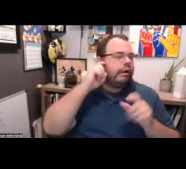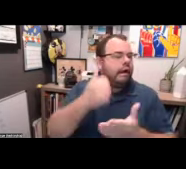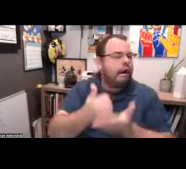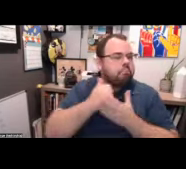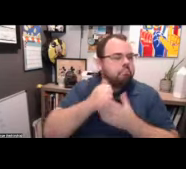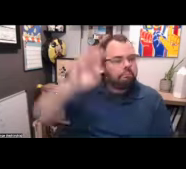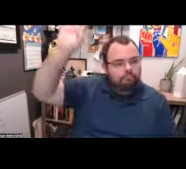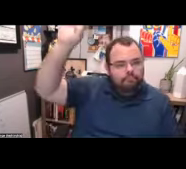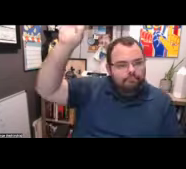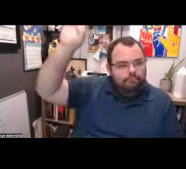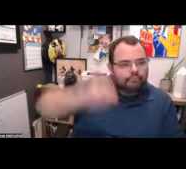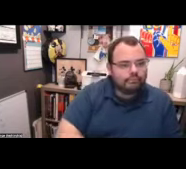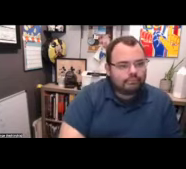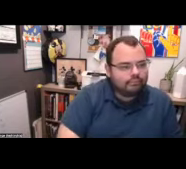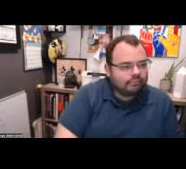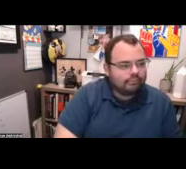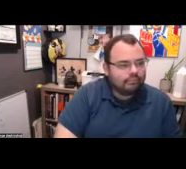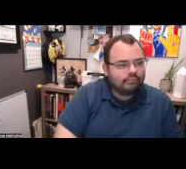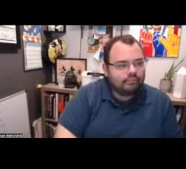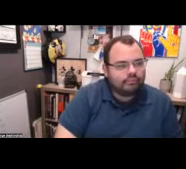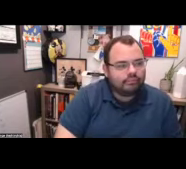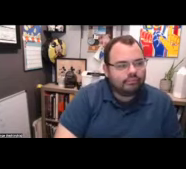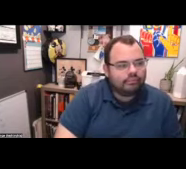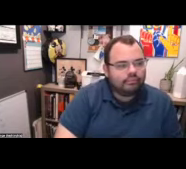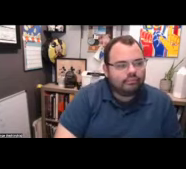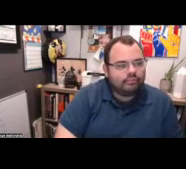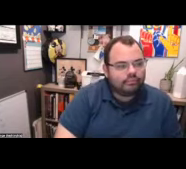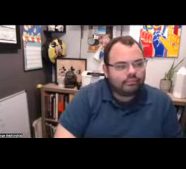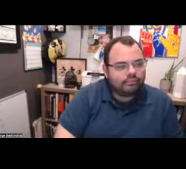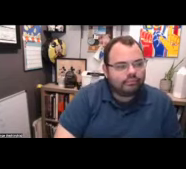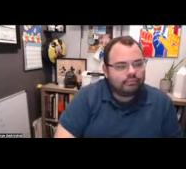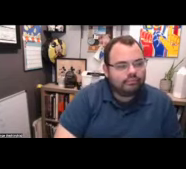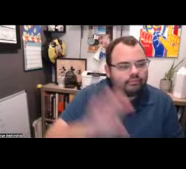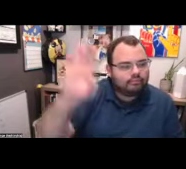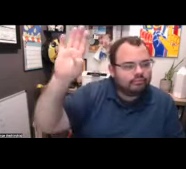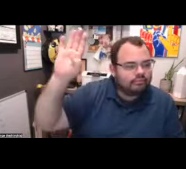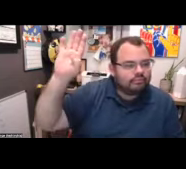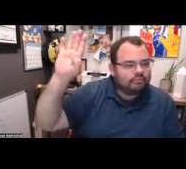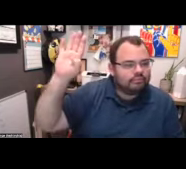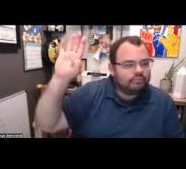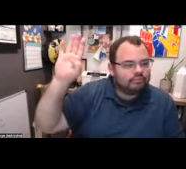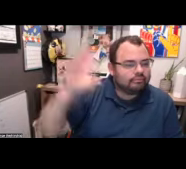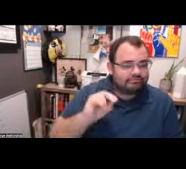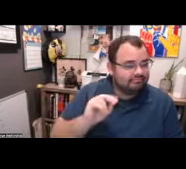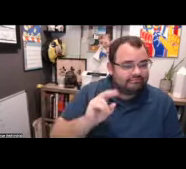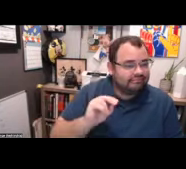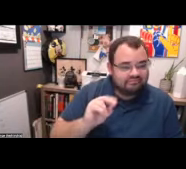sound. So do you think that hearing aids were gonna help me? Raise your hands if you think they were gonna help.